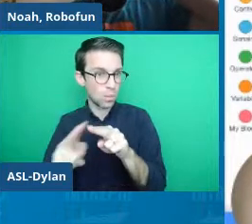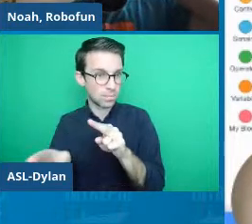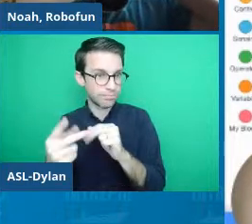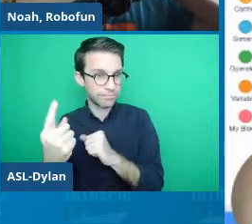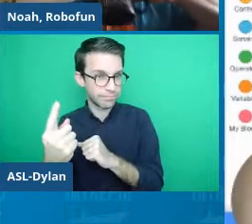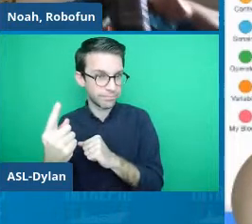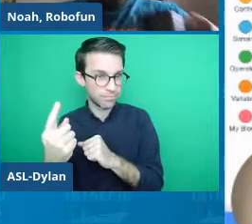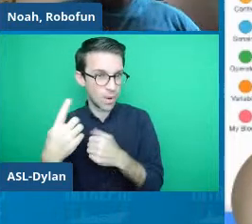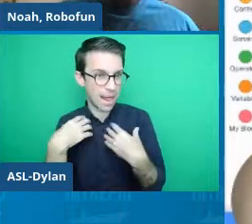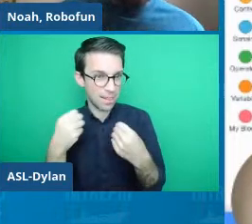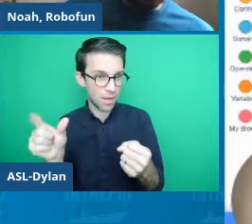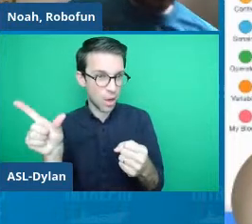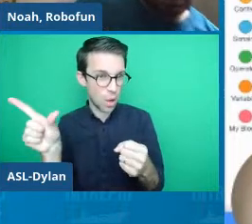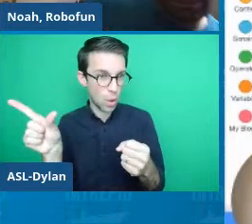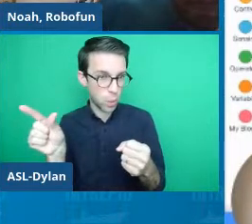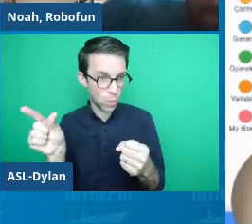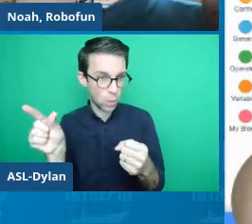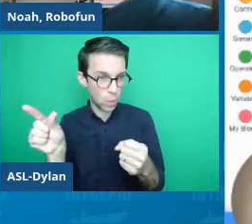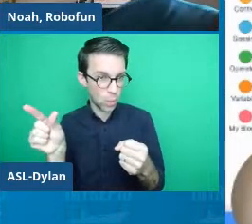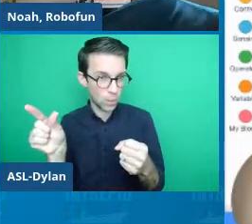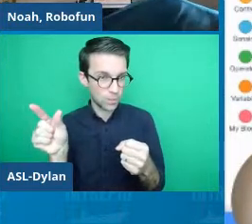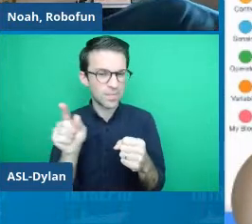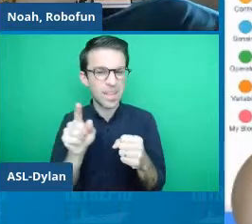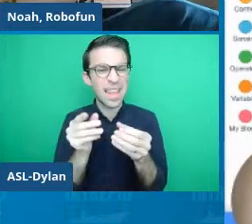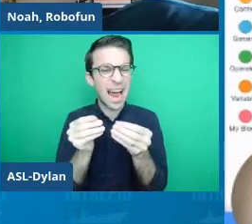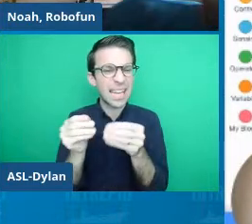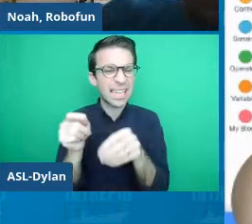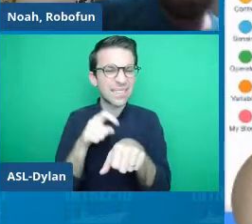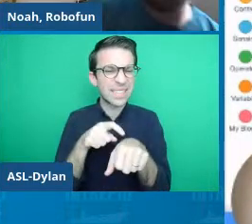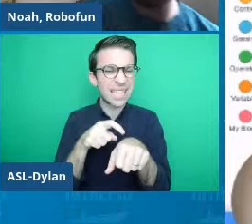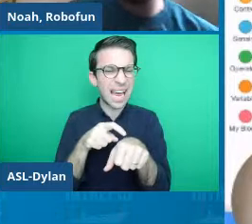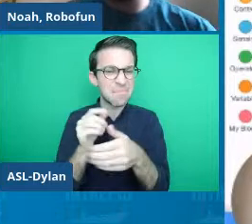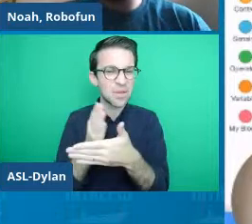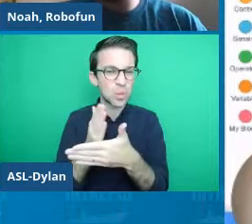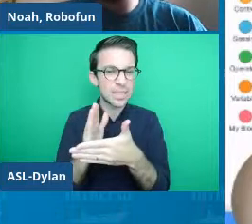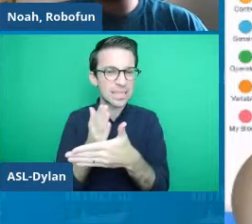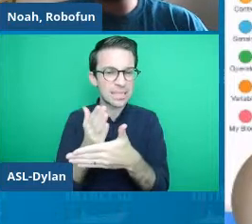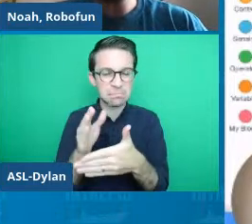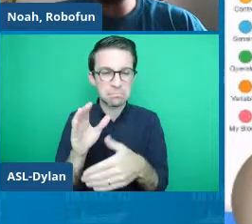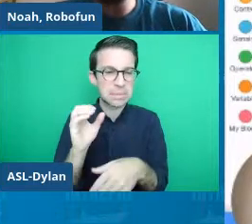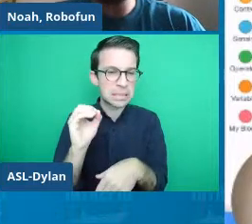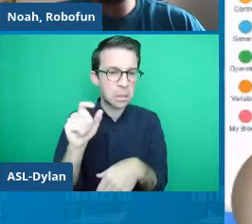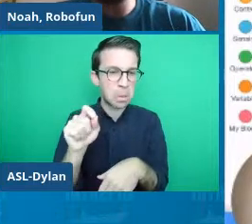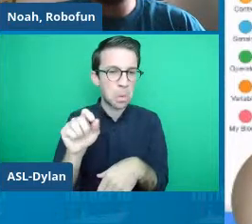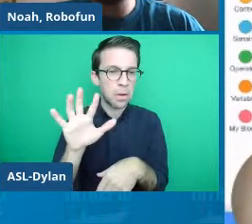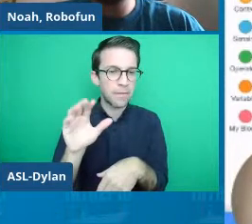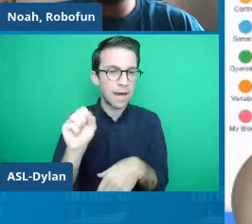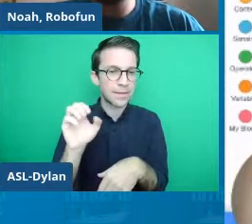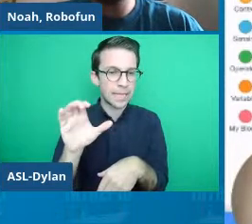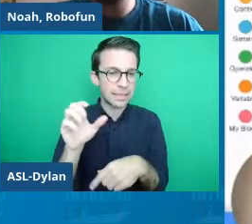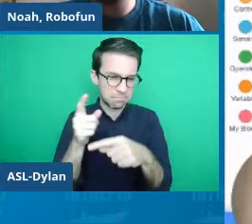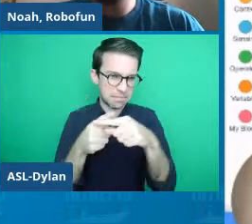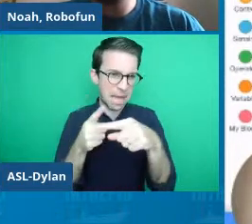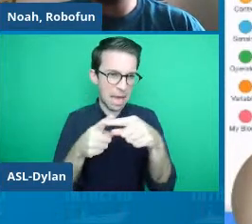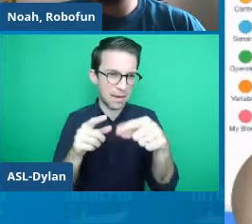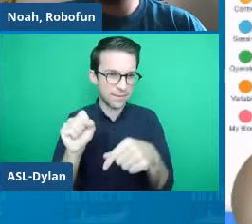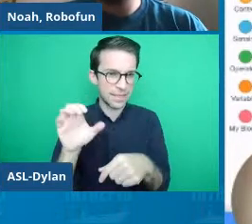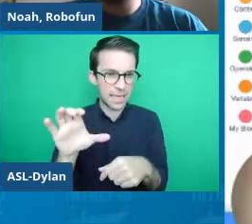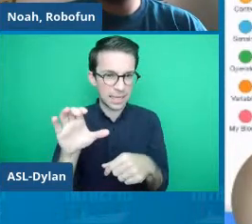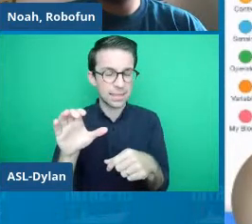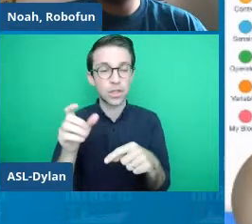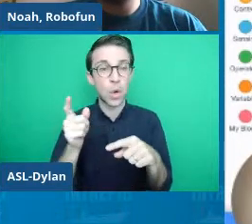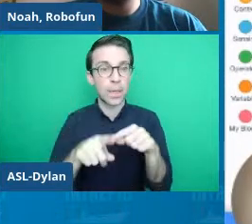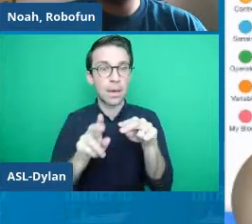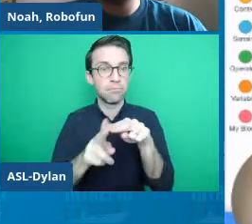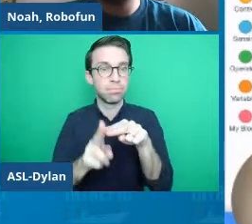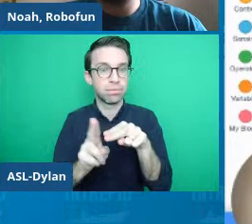make sure that I give it a little bit of time between. I'm going to give it 0.5 seconds. That's half a second. So we can't lose too much at once.